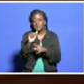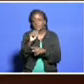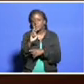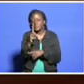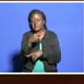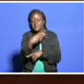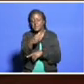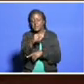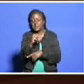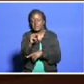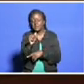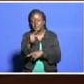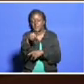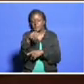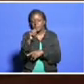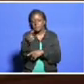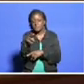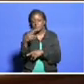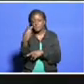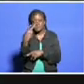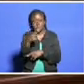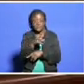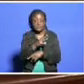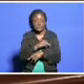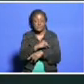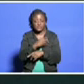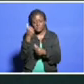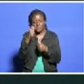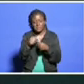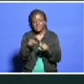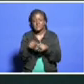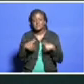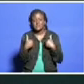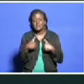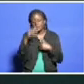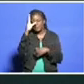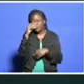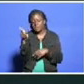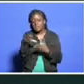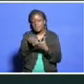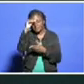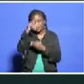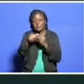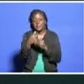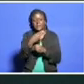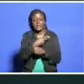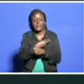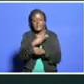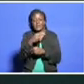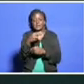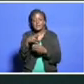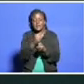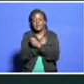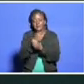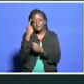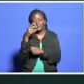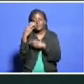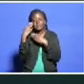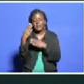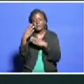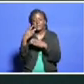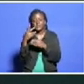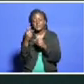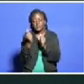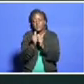Minister the Most Honorable Dr. Hubert Minnis reminisced that as a young boy, he learned about Hanna's love for the Bahamas with unrelenting devotion,